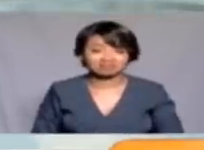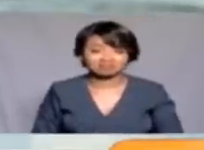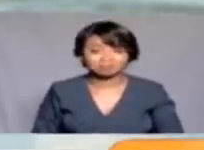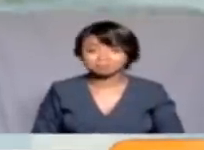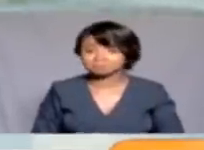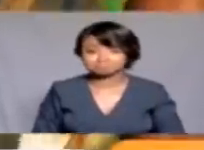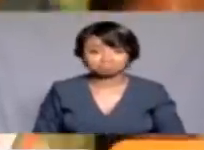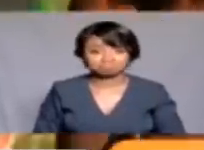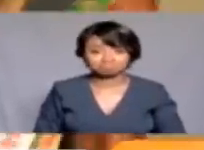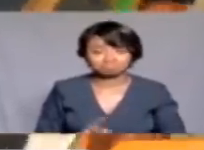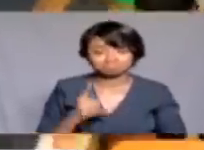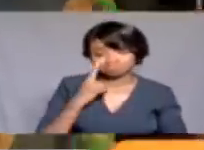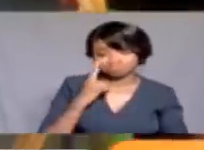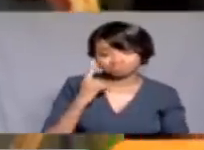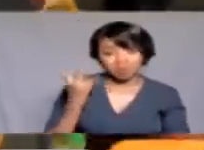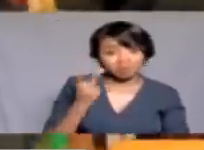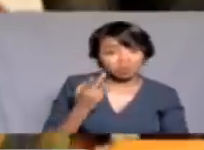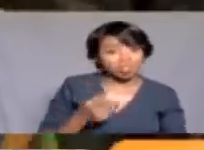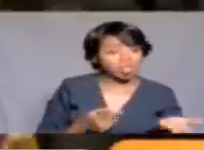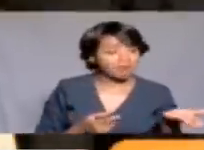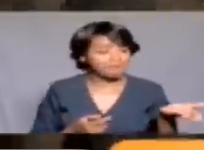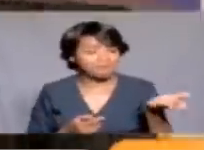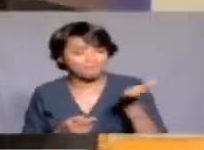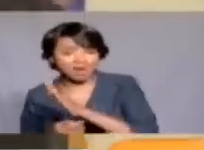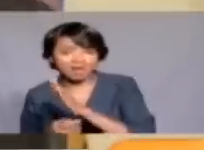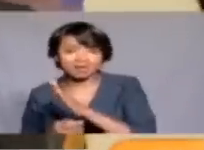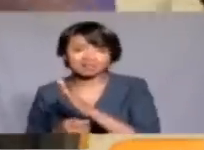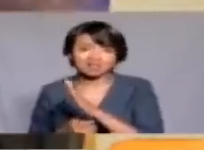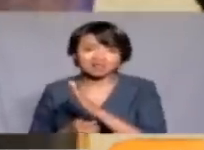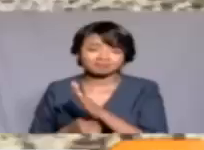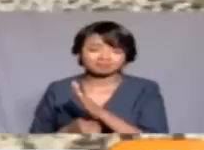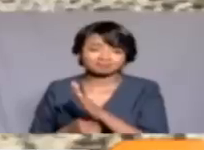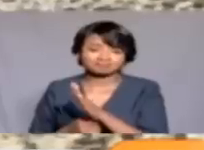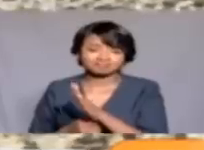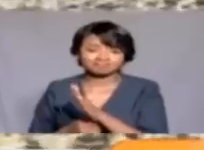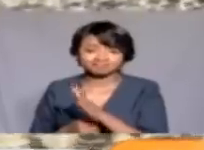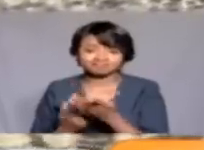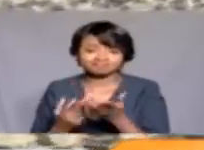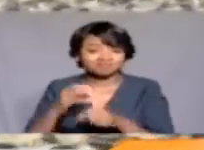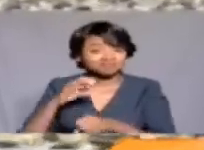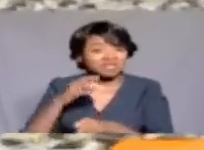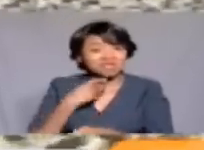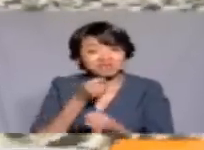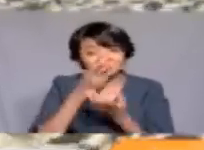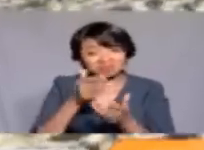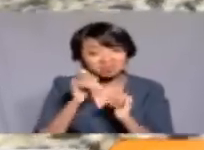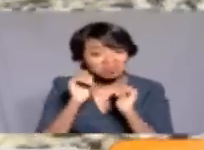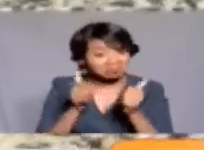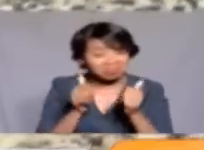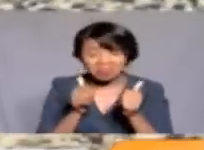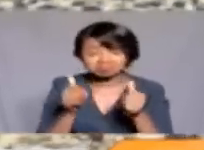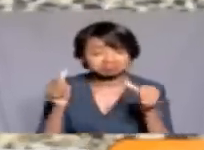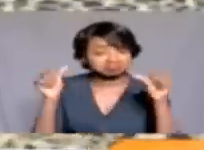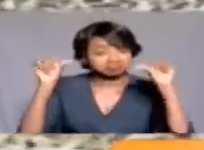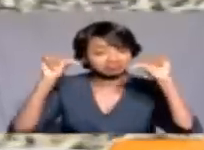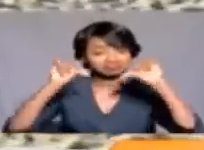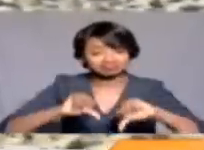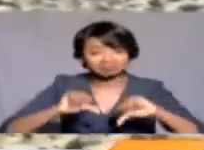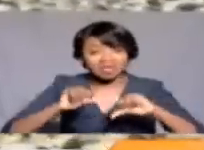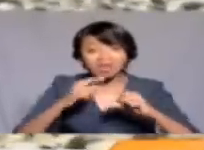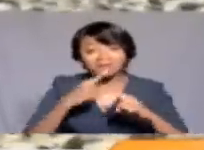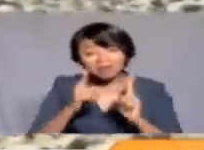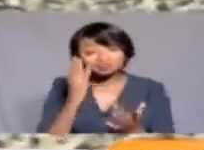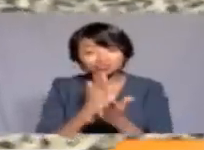Mansur, who's just returning from an early morning fishing expedition, comes bearing bad news. Despite being